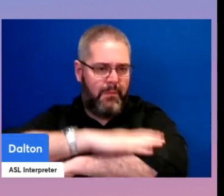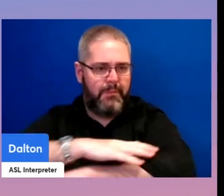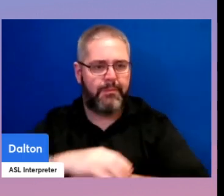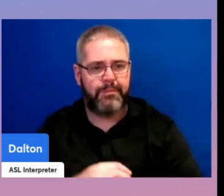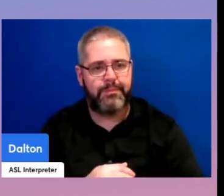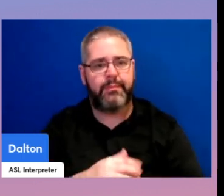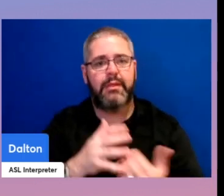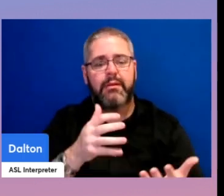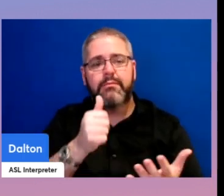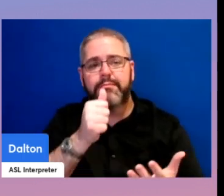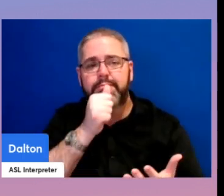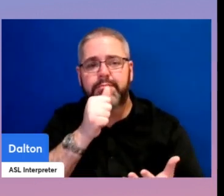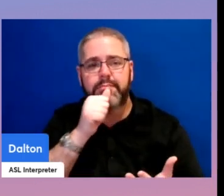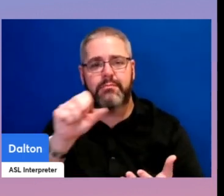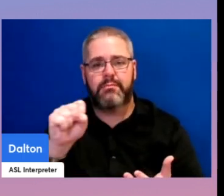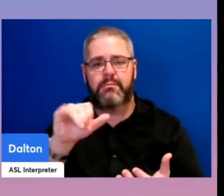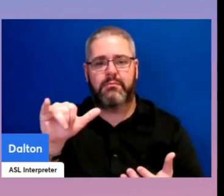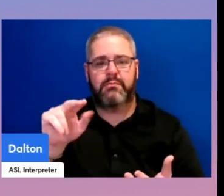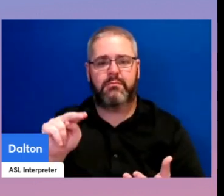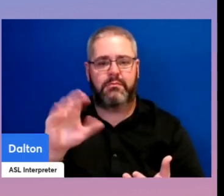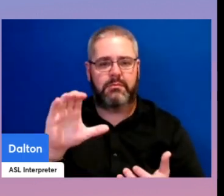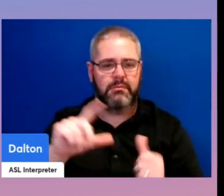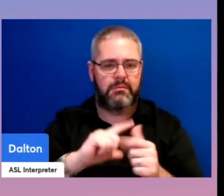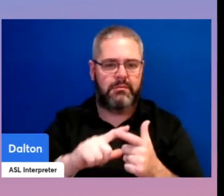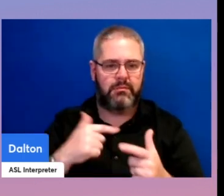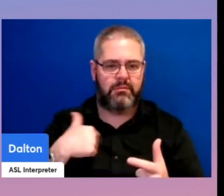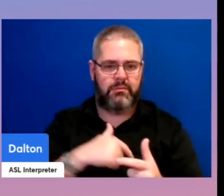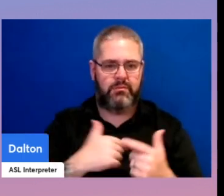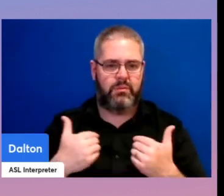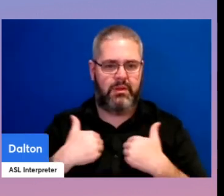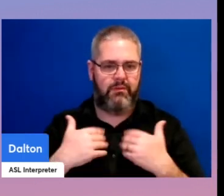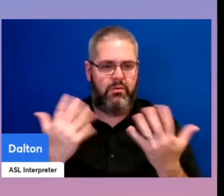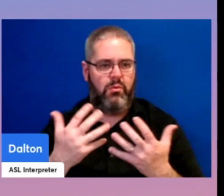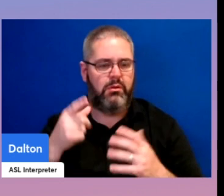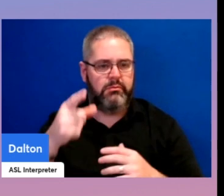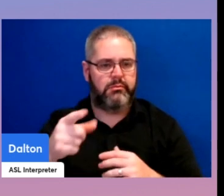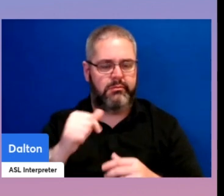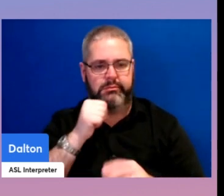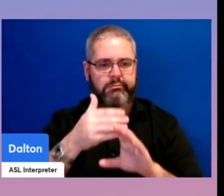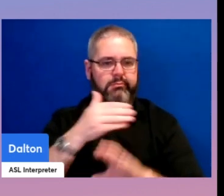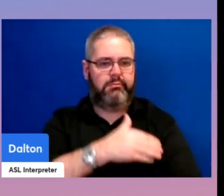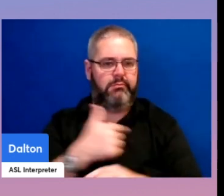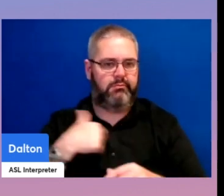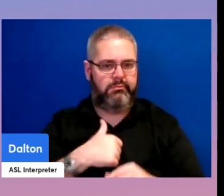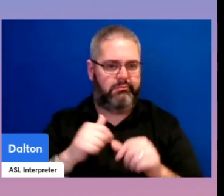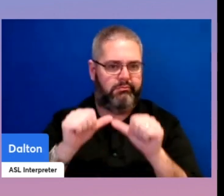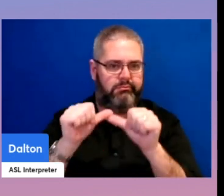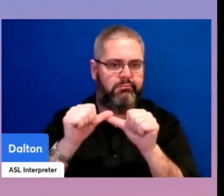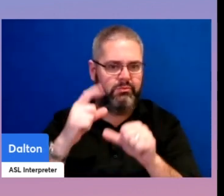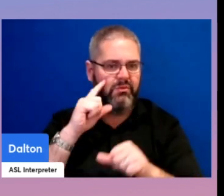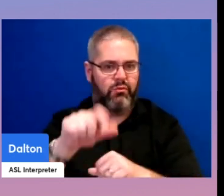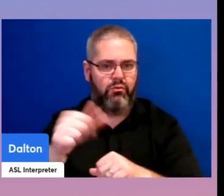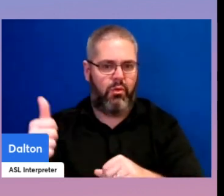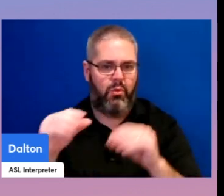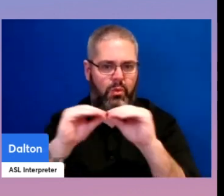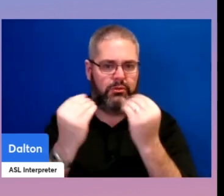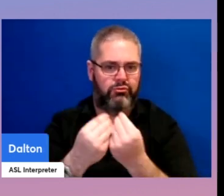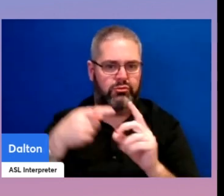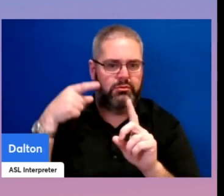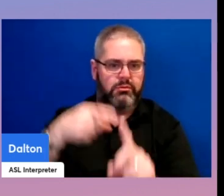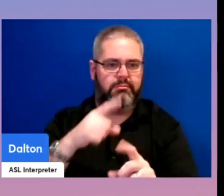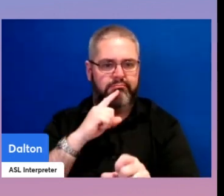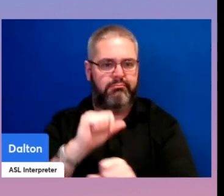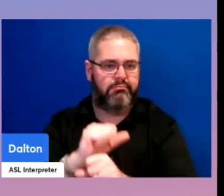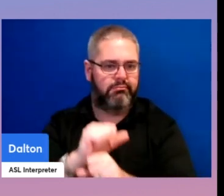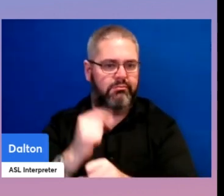Sync allows developers to focus on their pre-existing platforms and reduce effort for an organization to adopt HashiCorp Vault.